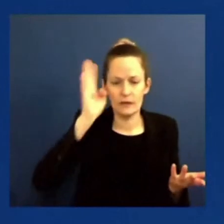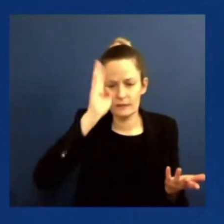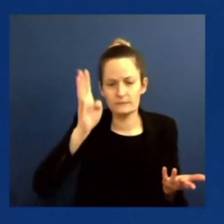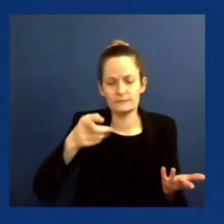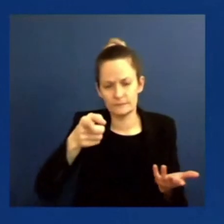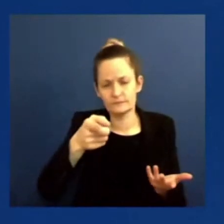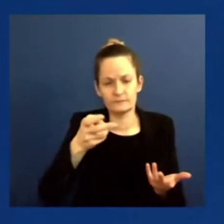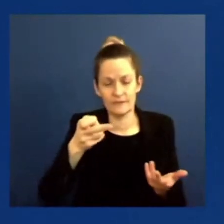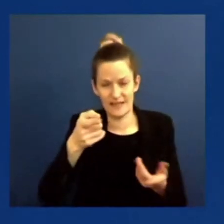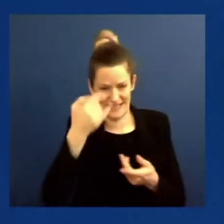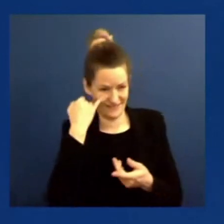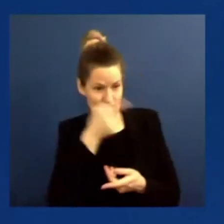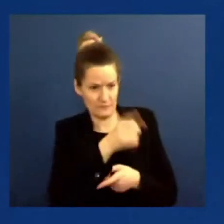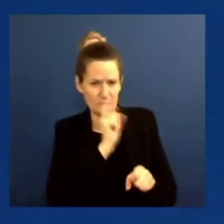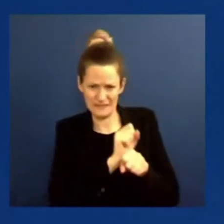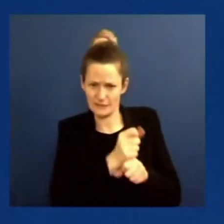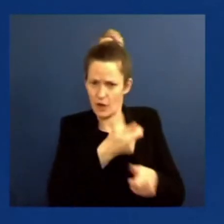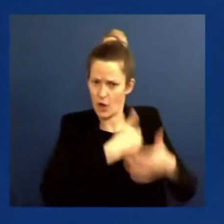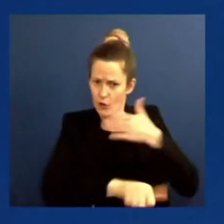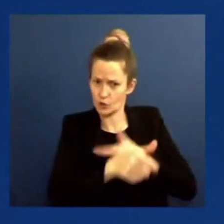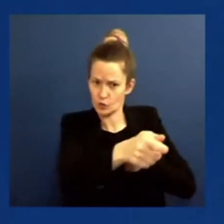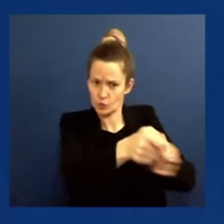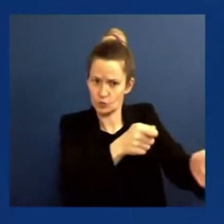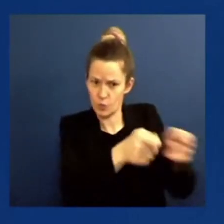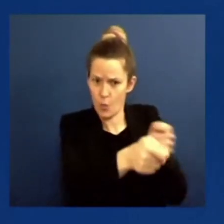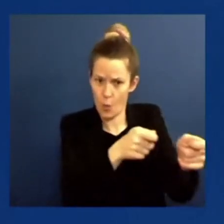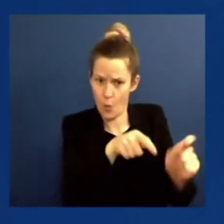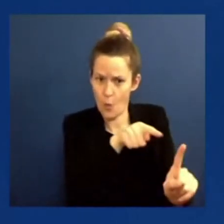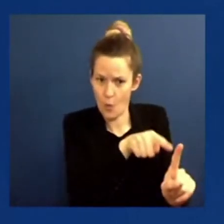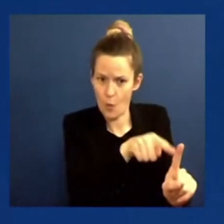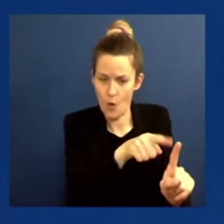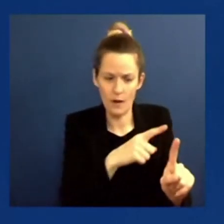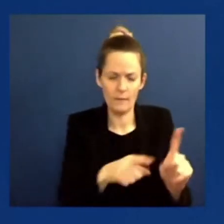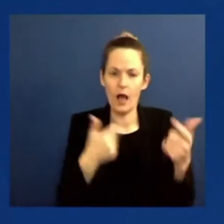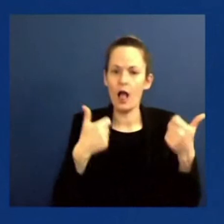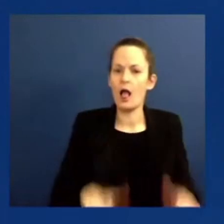faced with another surprise with a variant that's so